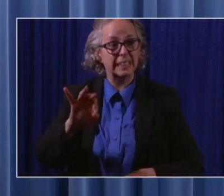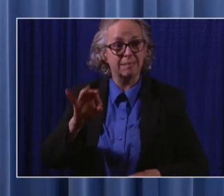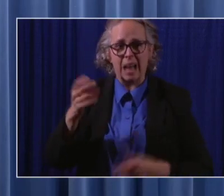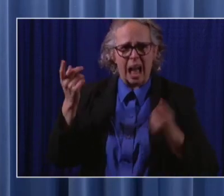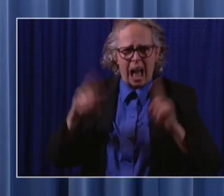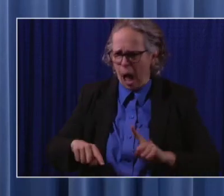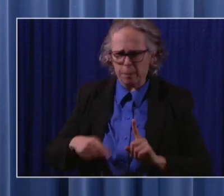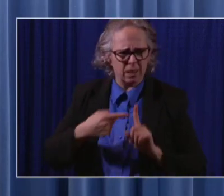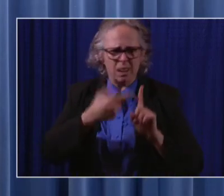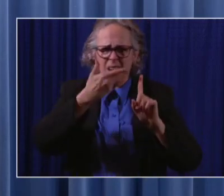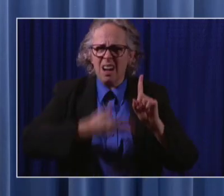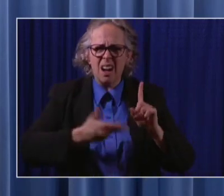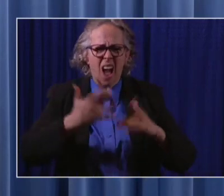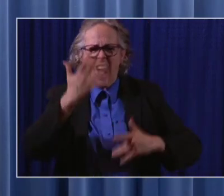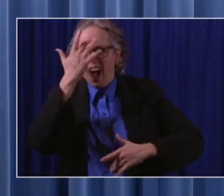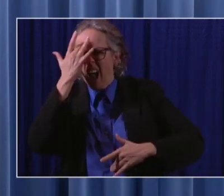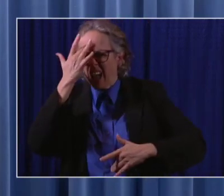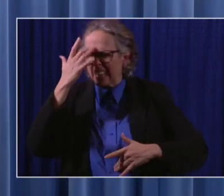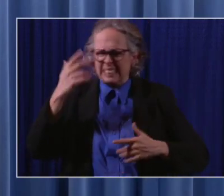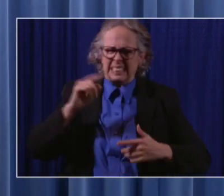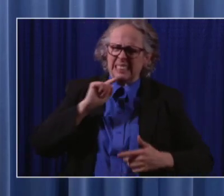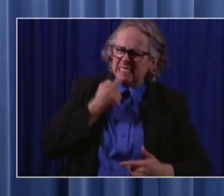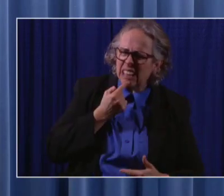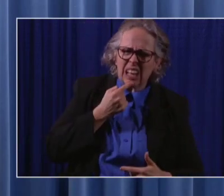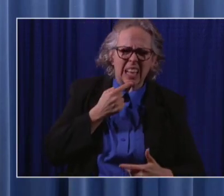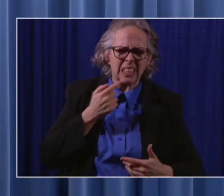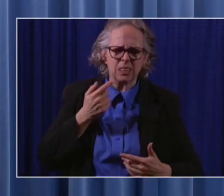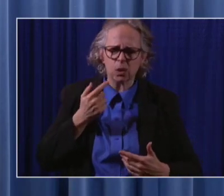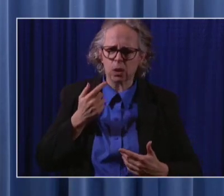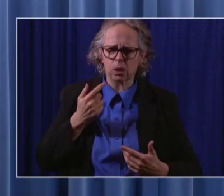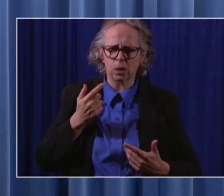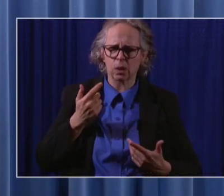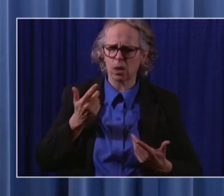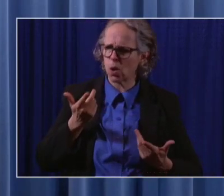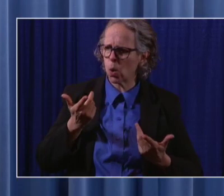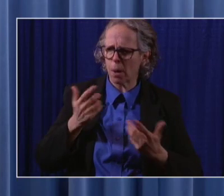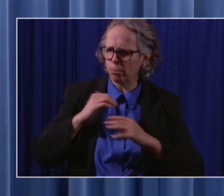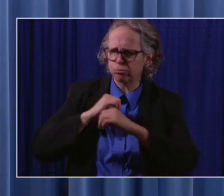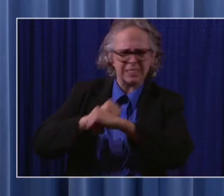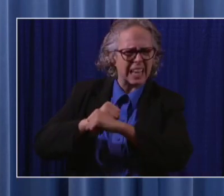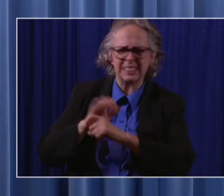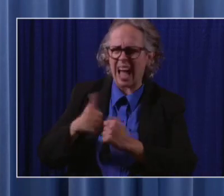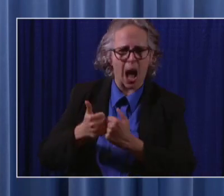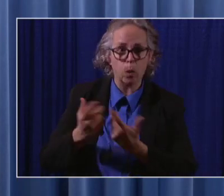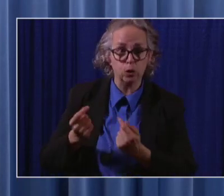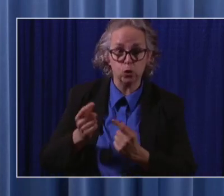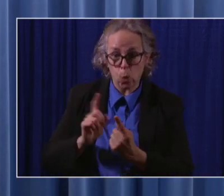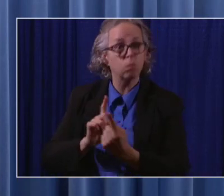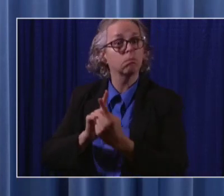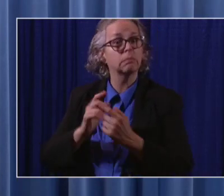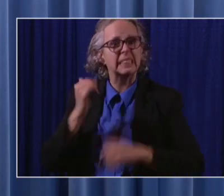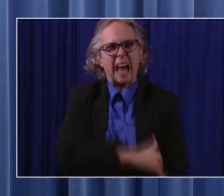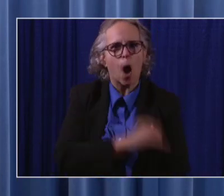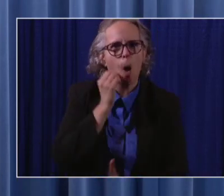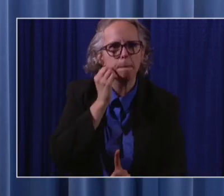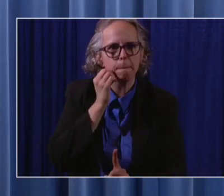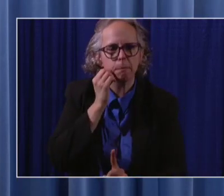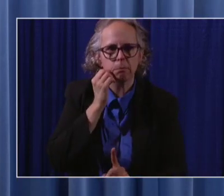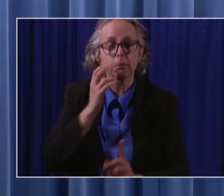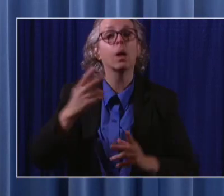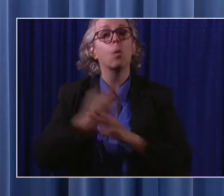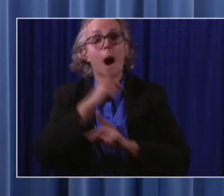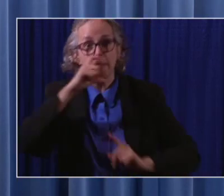your home by social distancing at home, by wearing a mask at home, and using a high level of